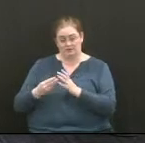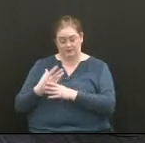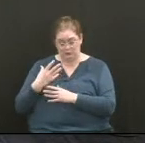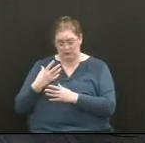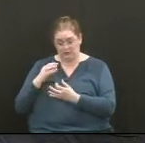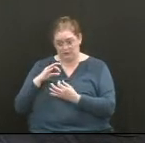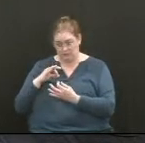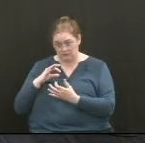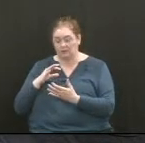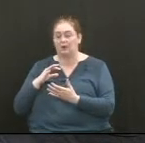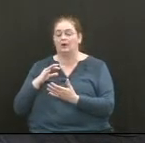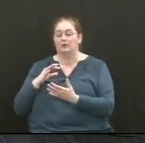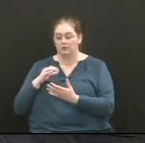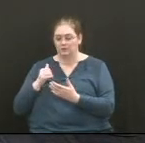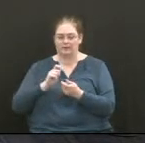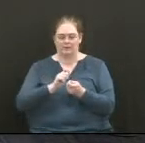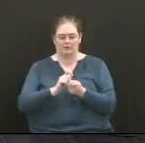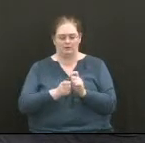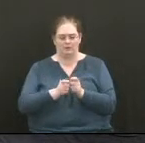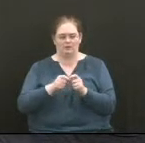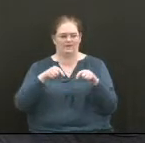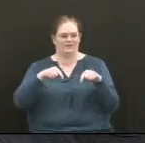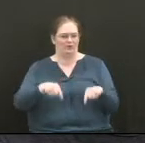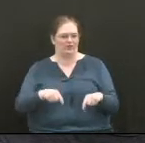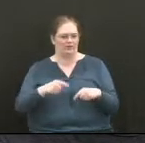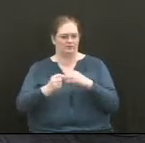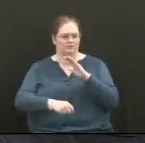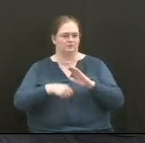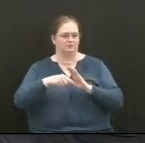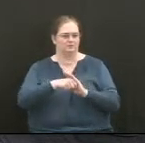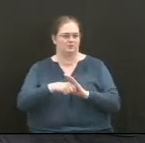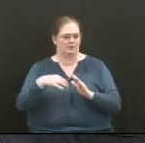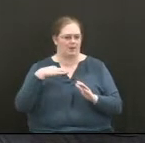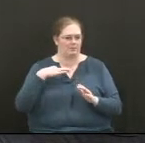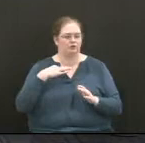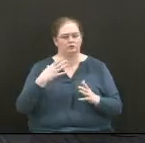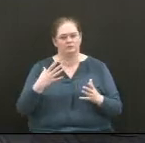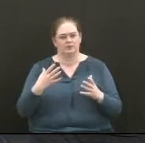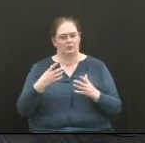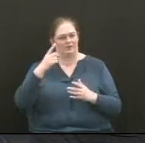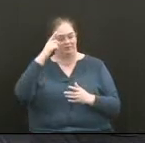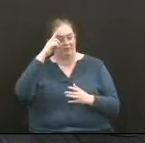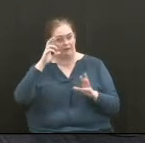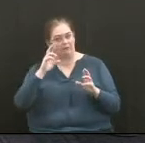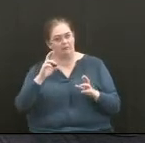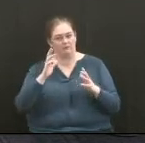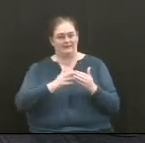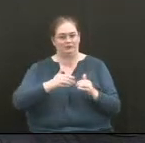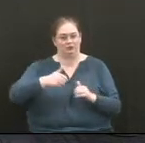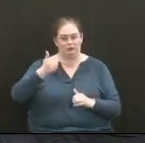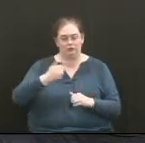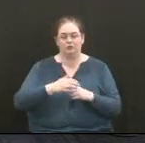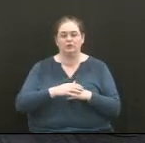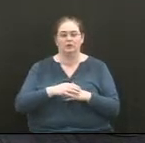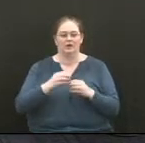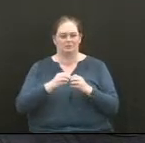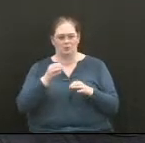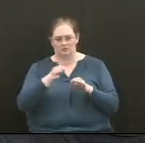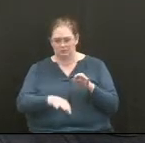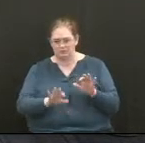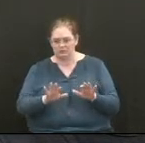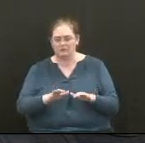and made some tweaks to this round's application to make it even, what we think anyway, even easier and more